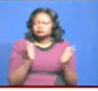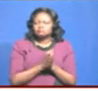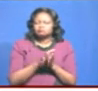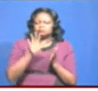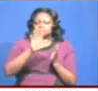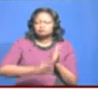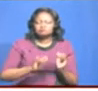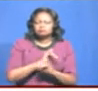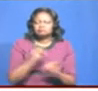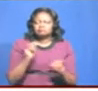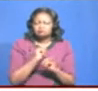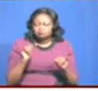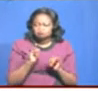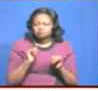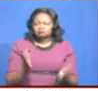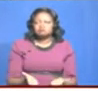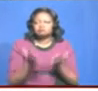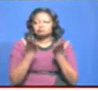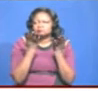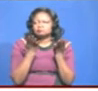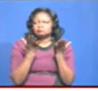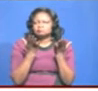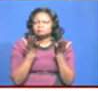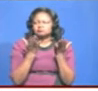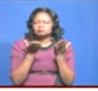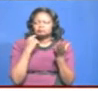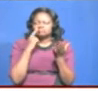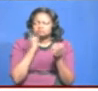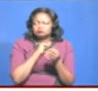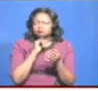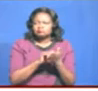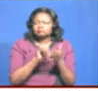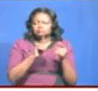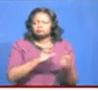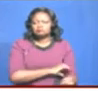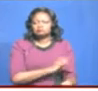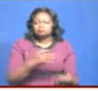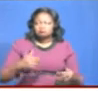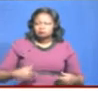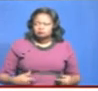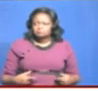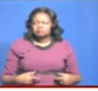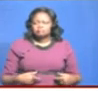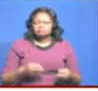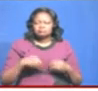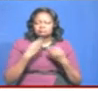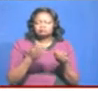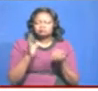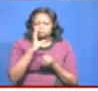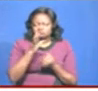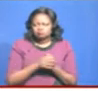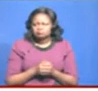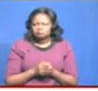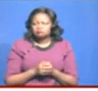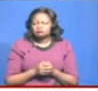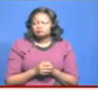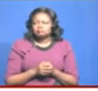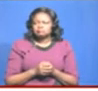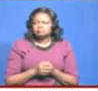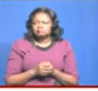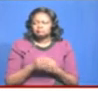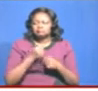cleanliness and environmental improvement. As I had said earlier, we need to empower the youth. Empowering the youth is giving them capital. Empowering the youth is